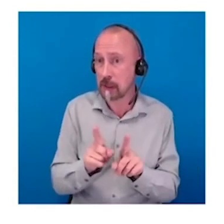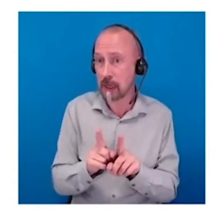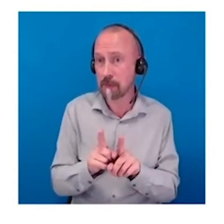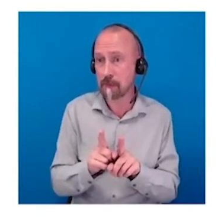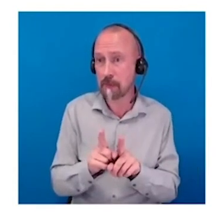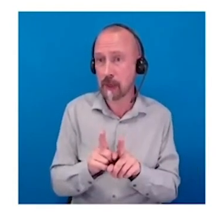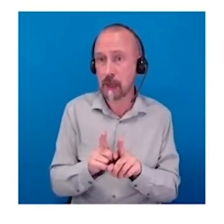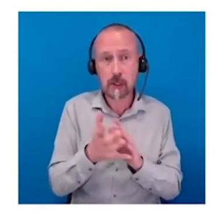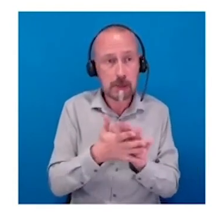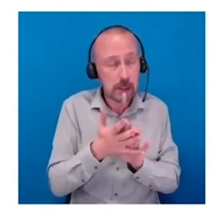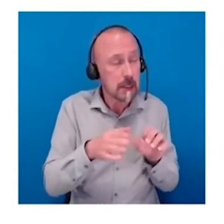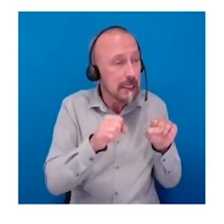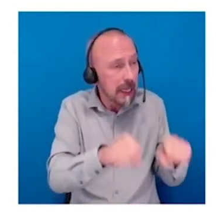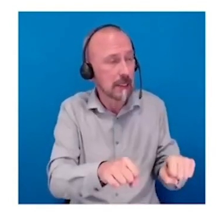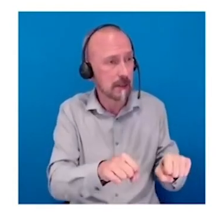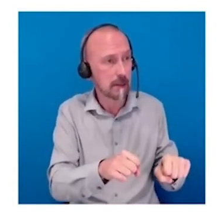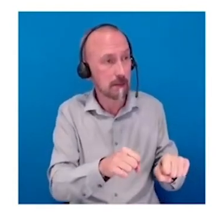answer to your question, it has absolutely